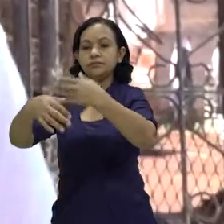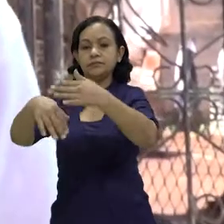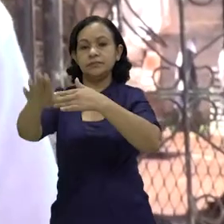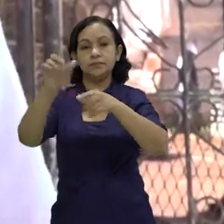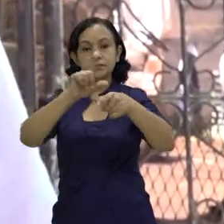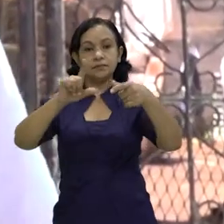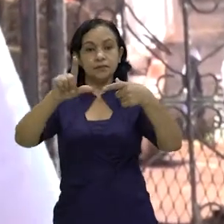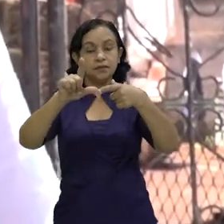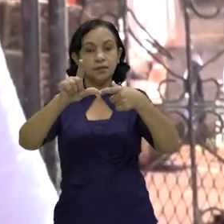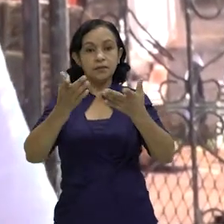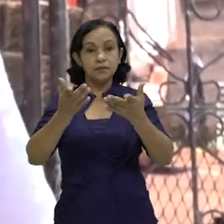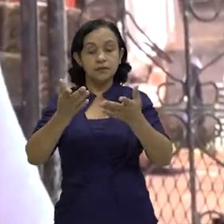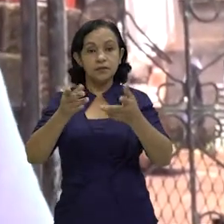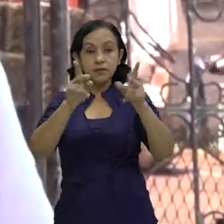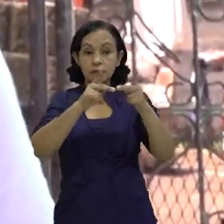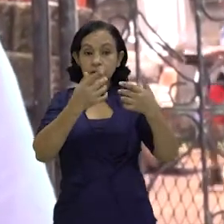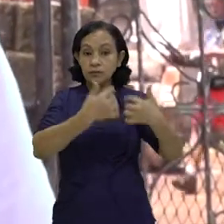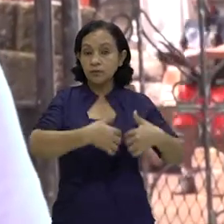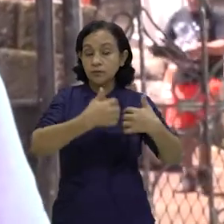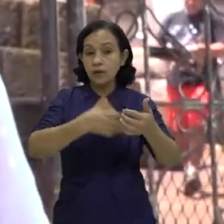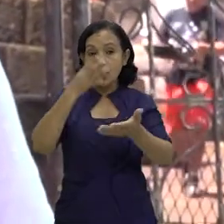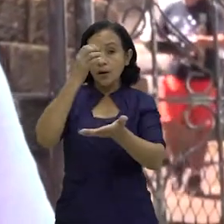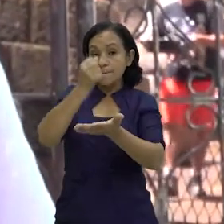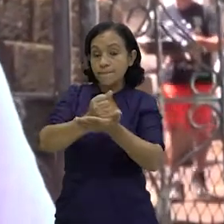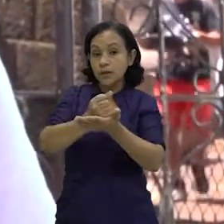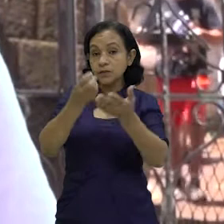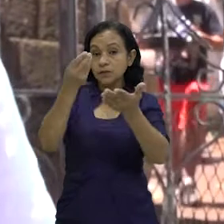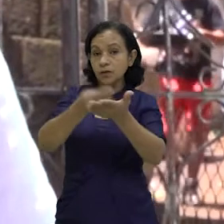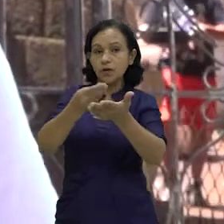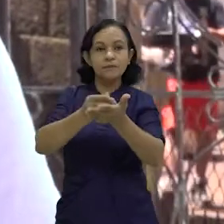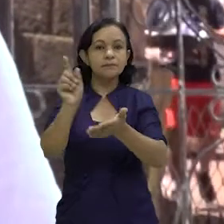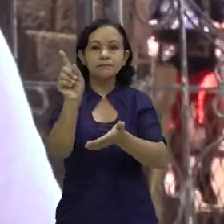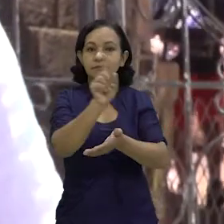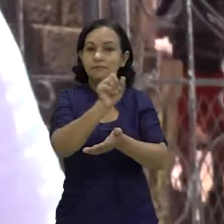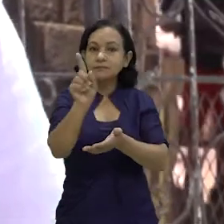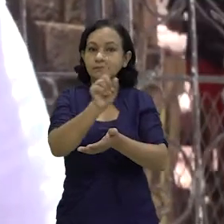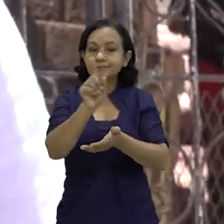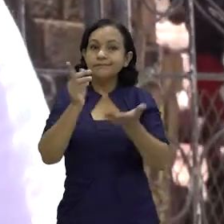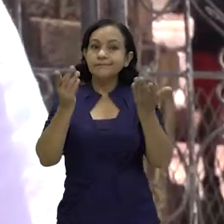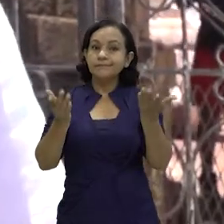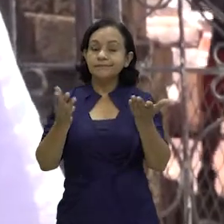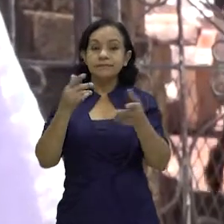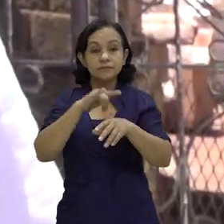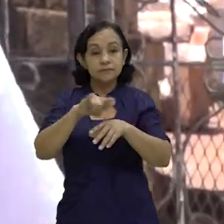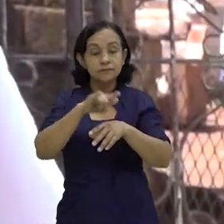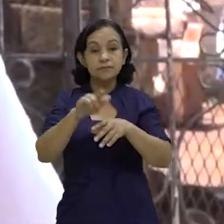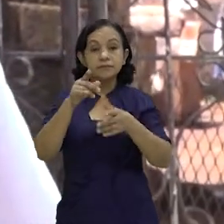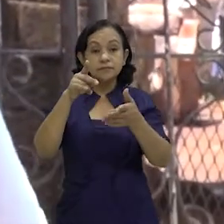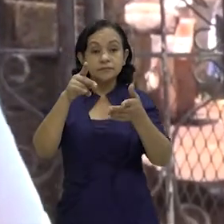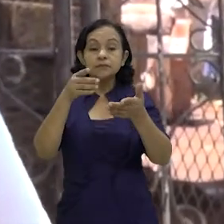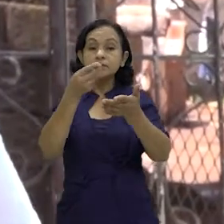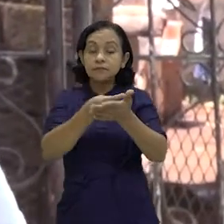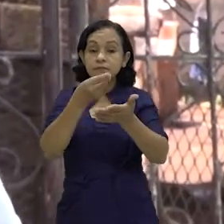recyclers they don't buy any type of garbage, or type of plastic material. So, we need to look for that